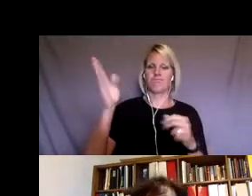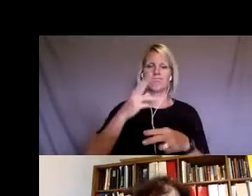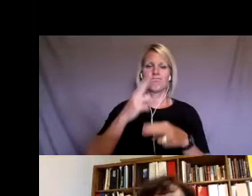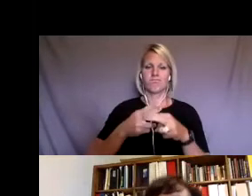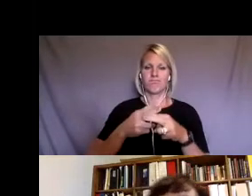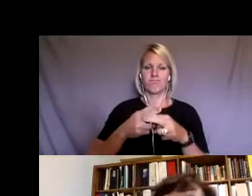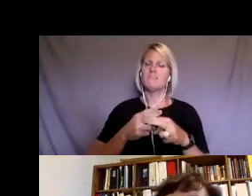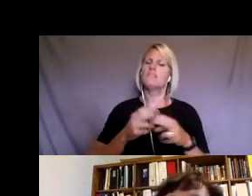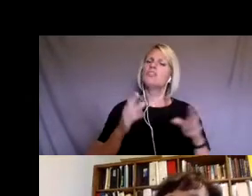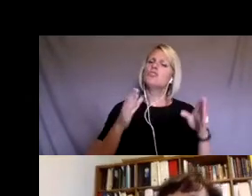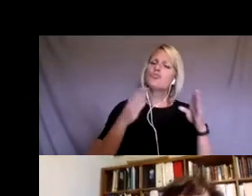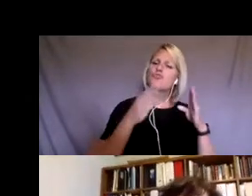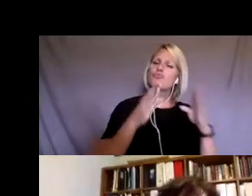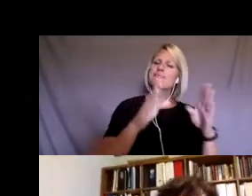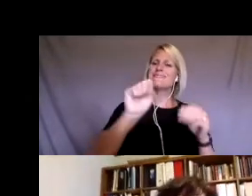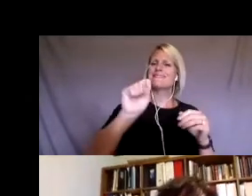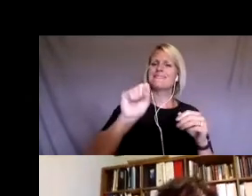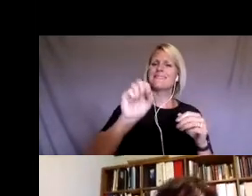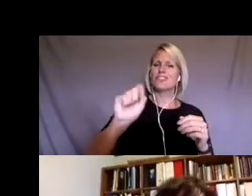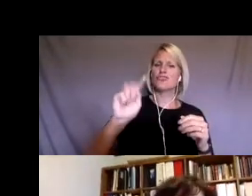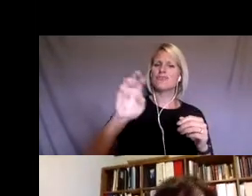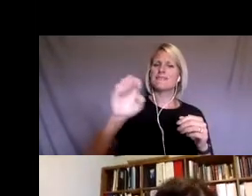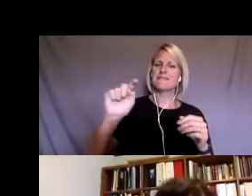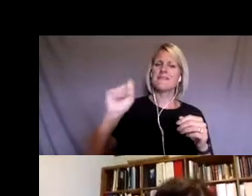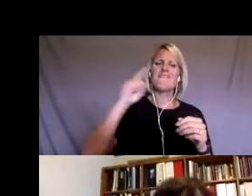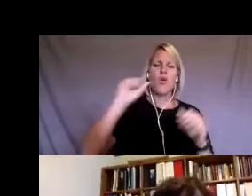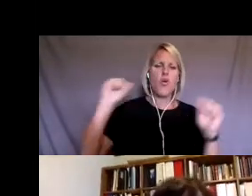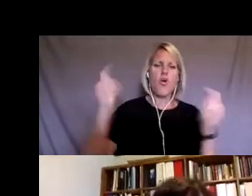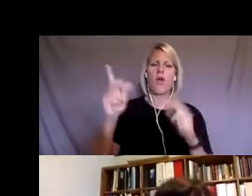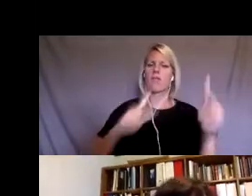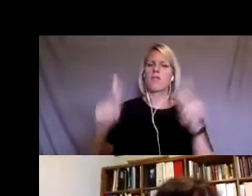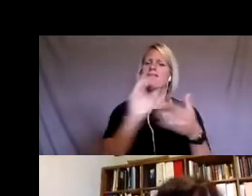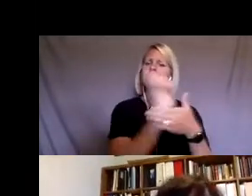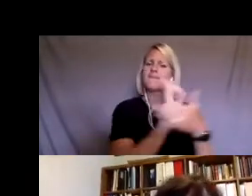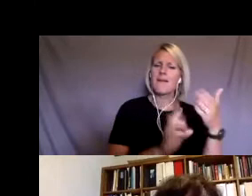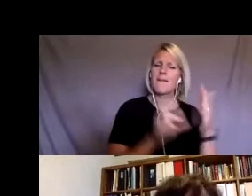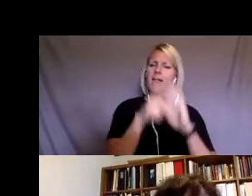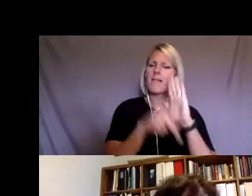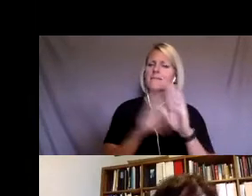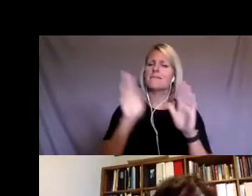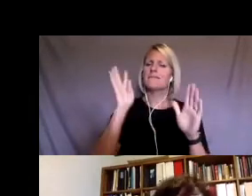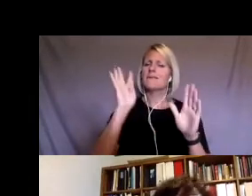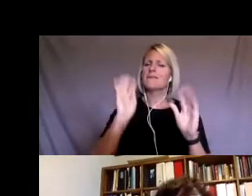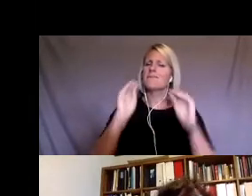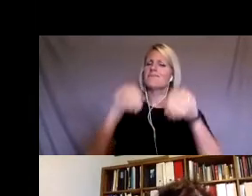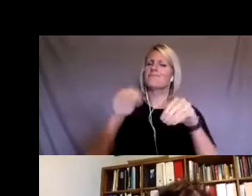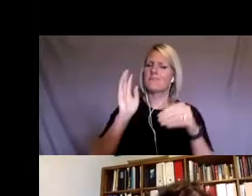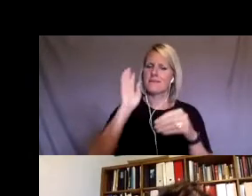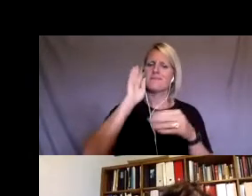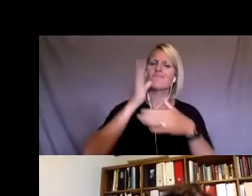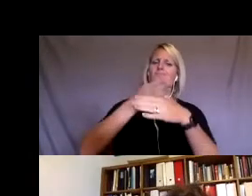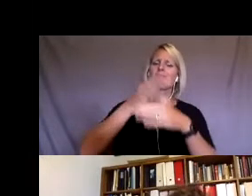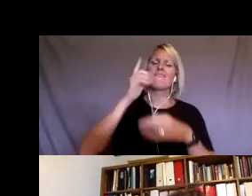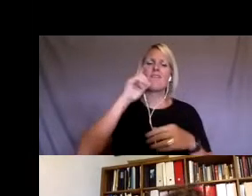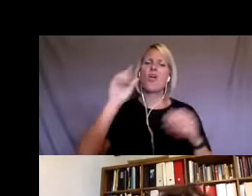All, Design and Policy Interventions for Age-Friendly Streets. And I